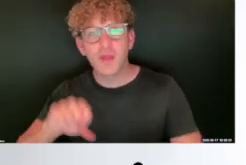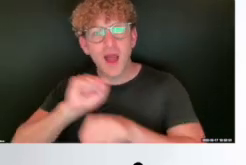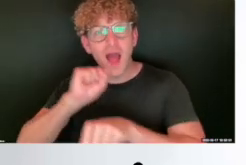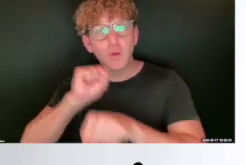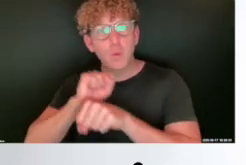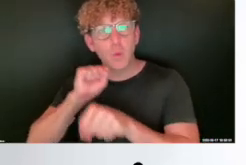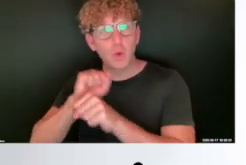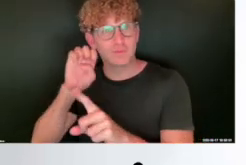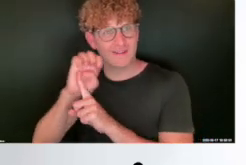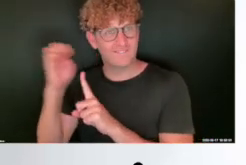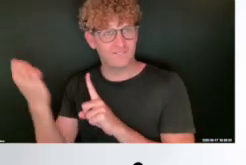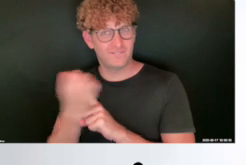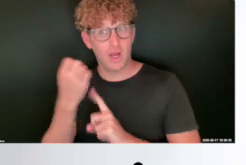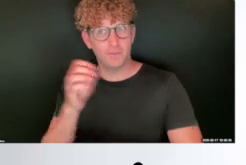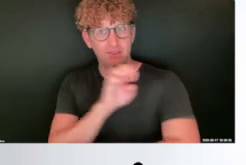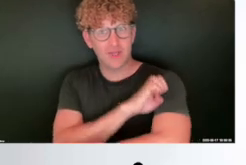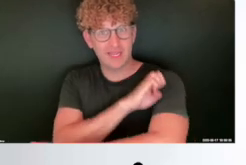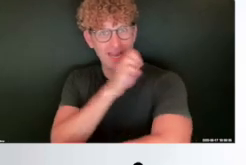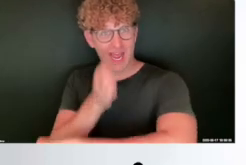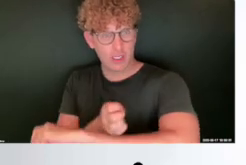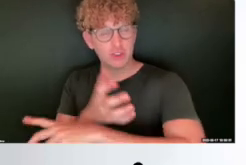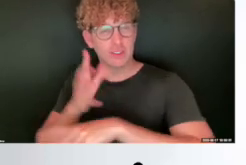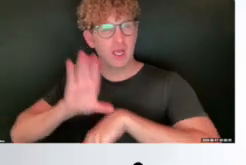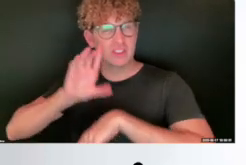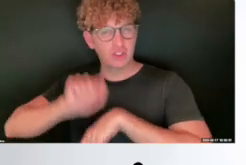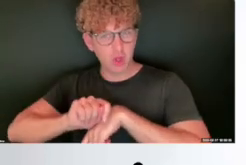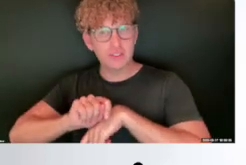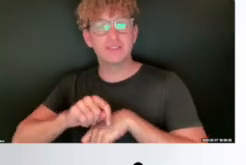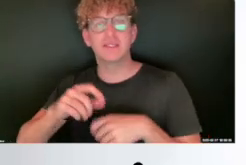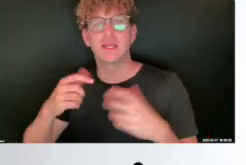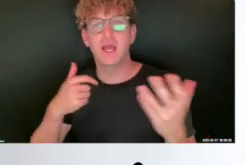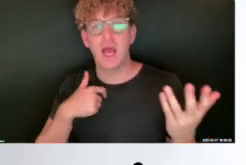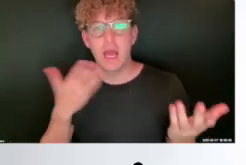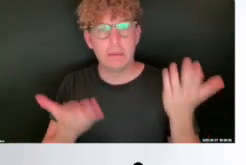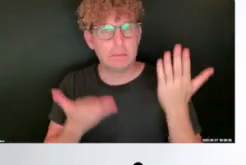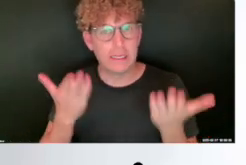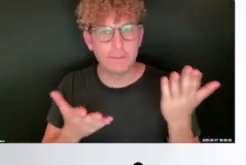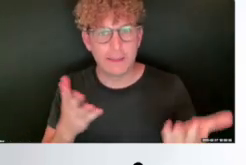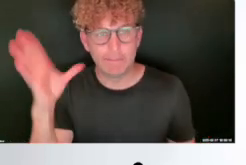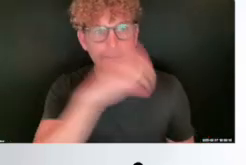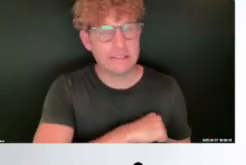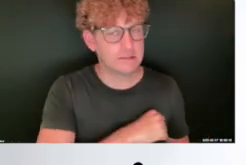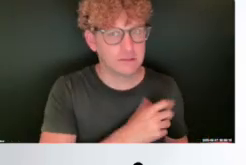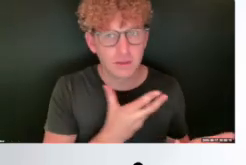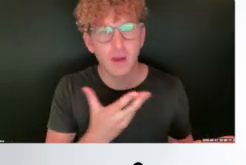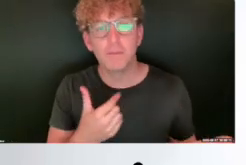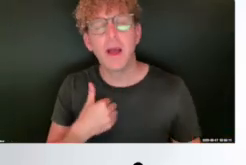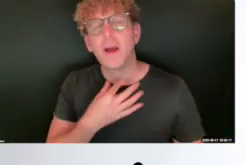where and when that will be out, and just hoping to really look at the details for